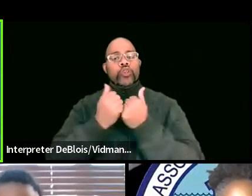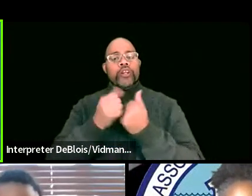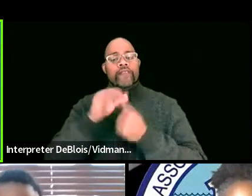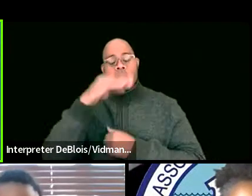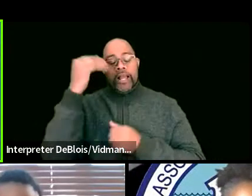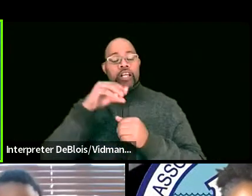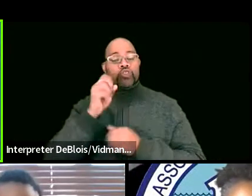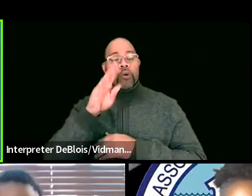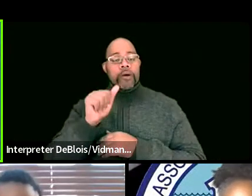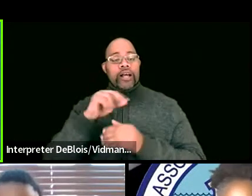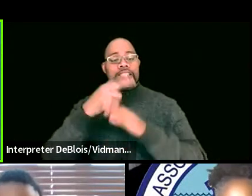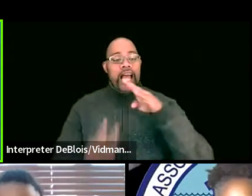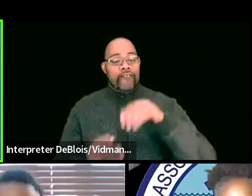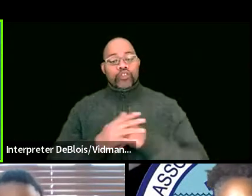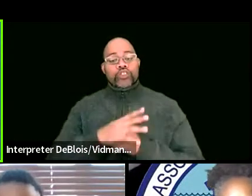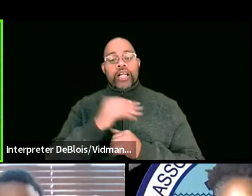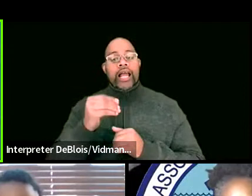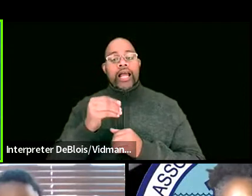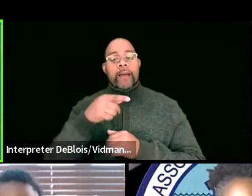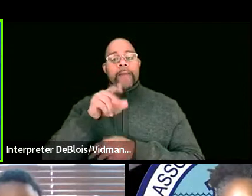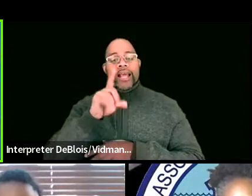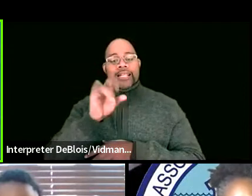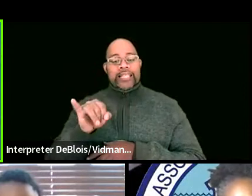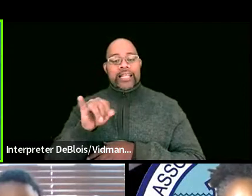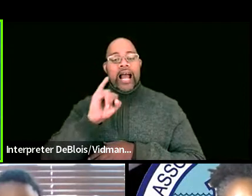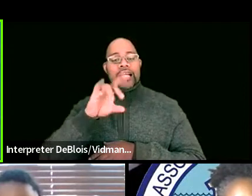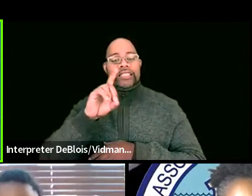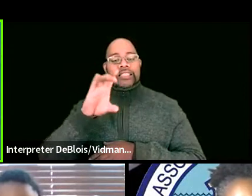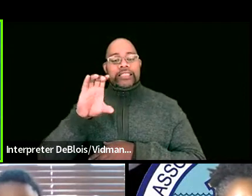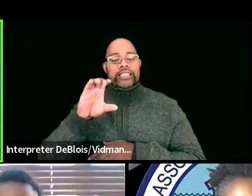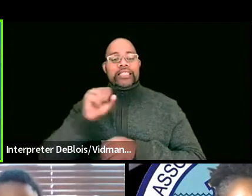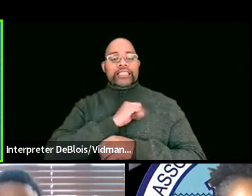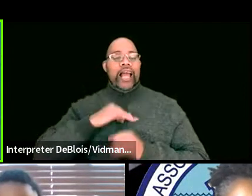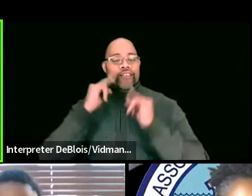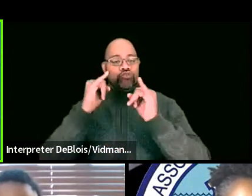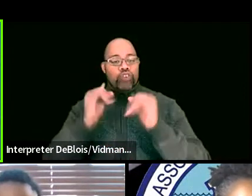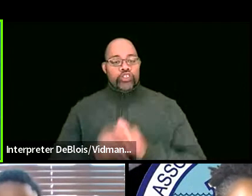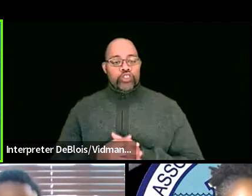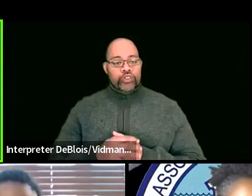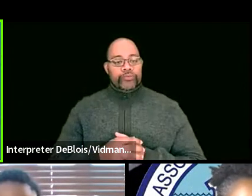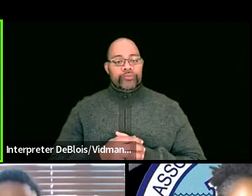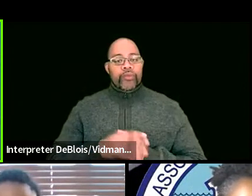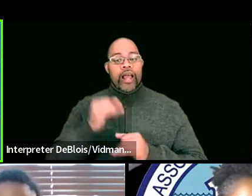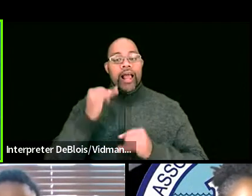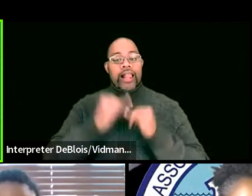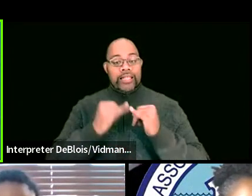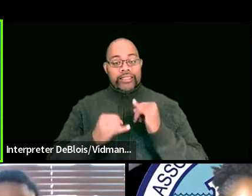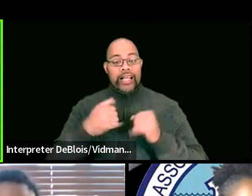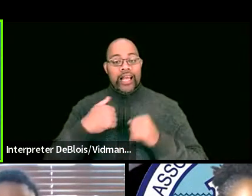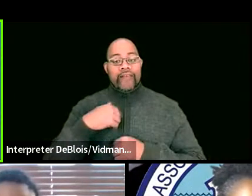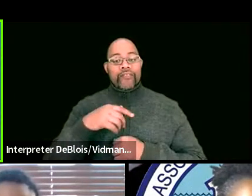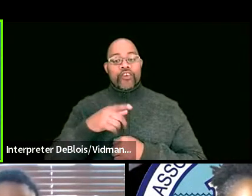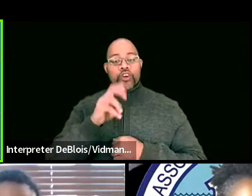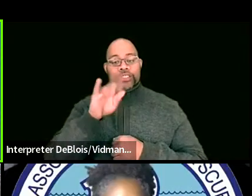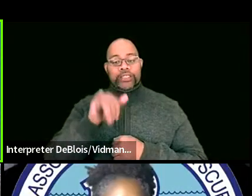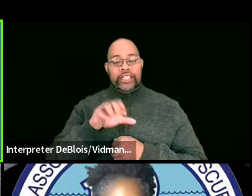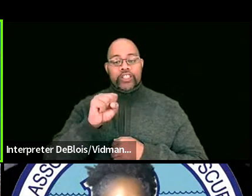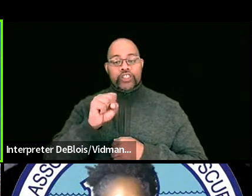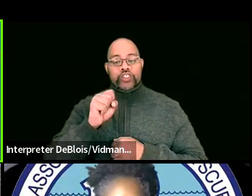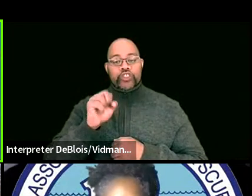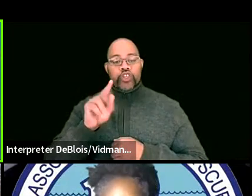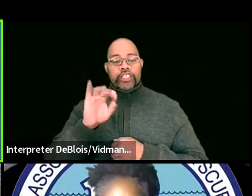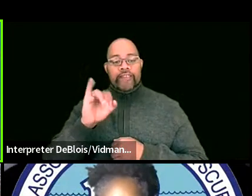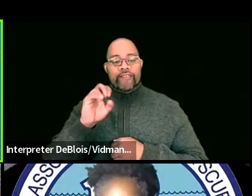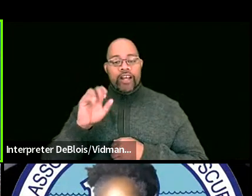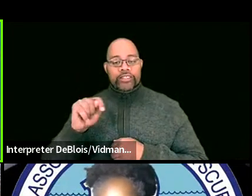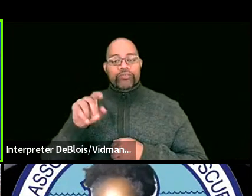Black Scuba Divers and is a PADI IDC staff instructor. And last but not least, we have Kirsty Sturdivant.